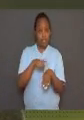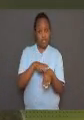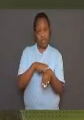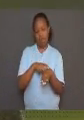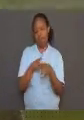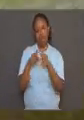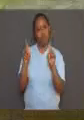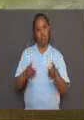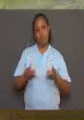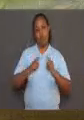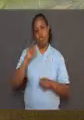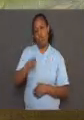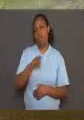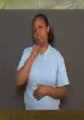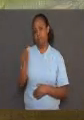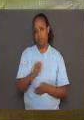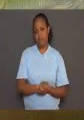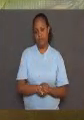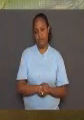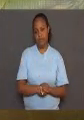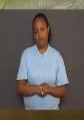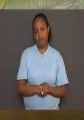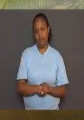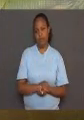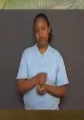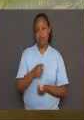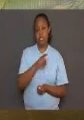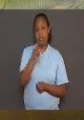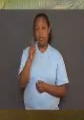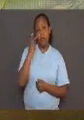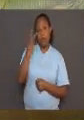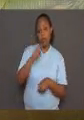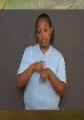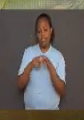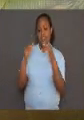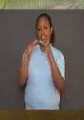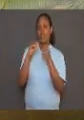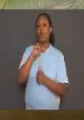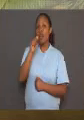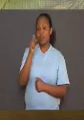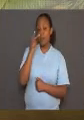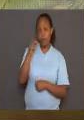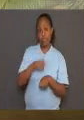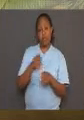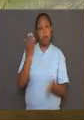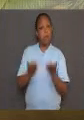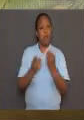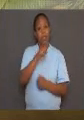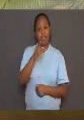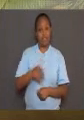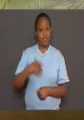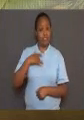paid. When we see instances of inequality, we might